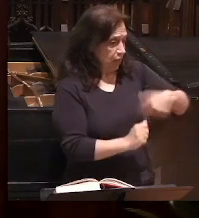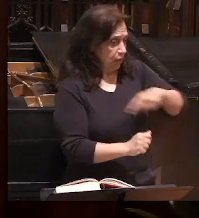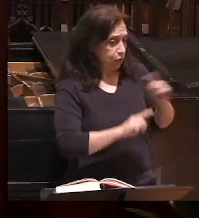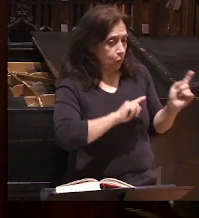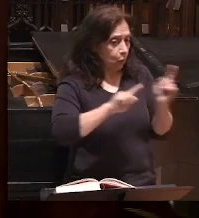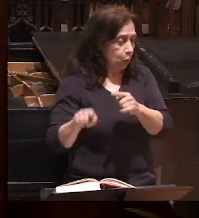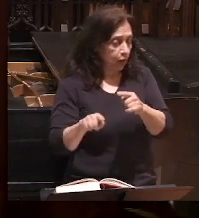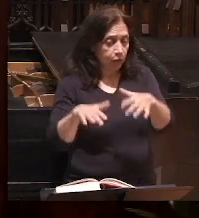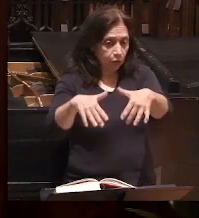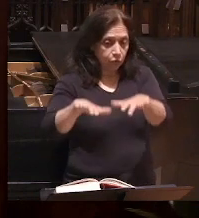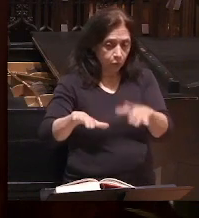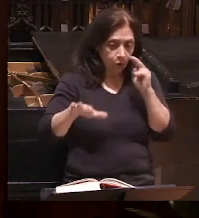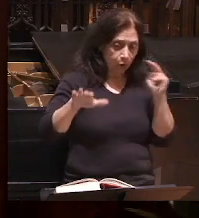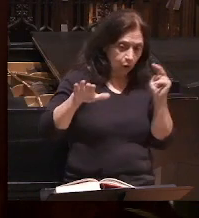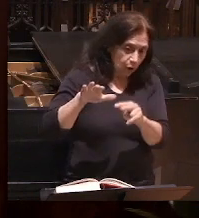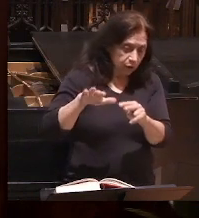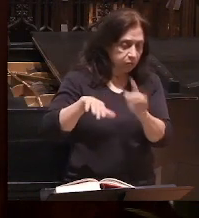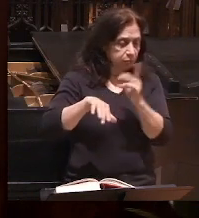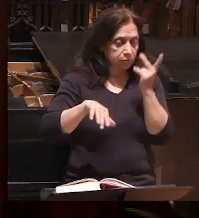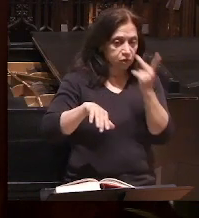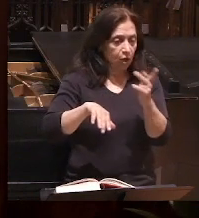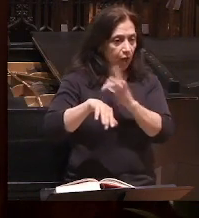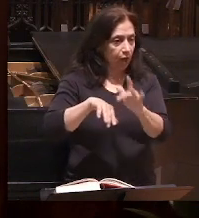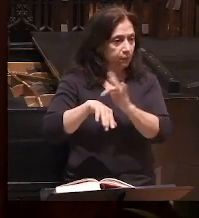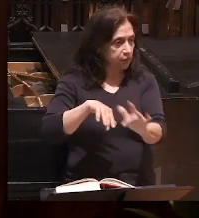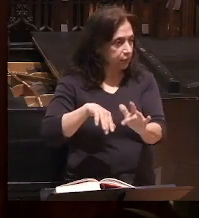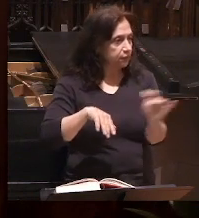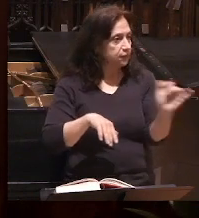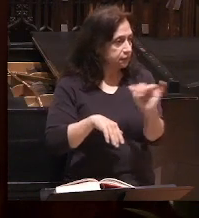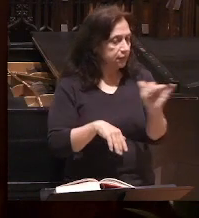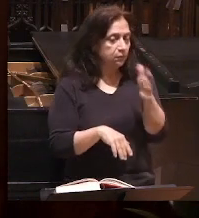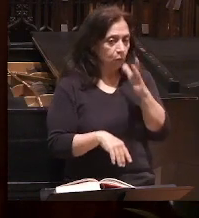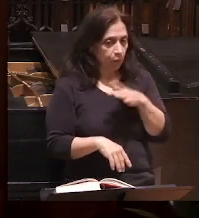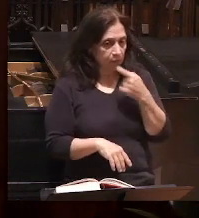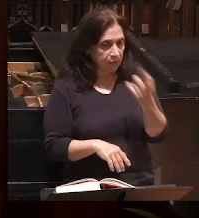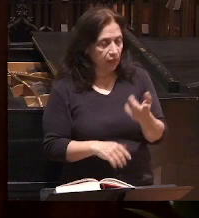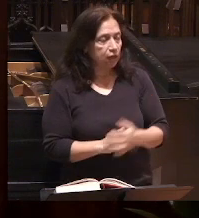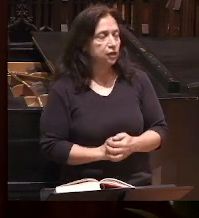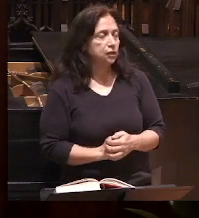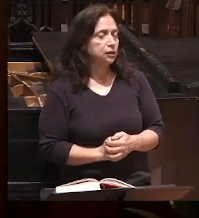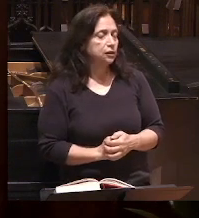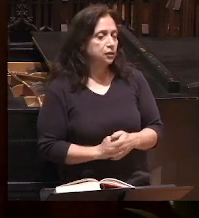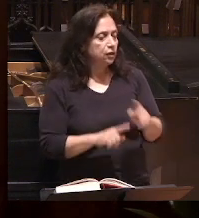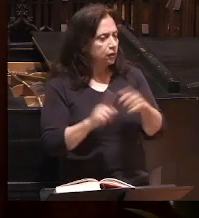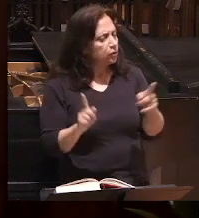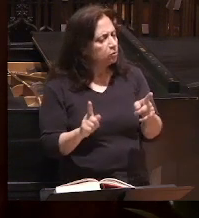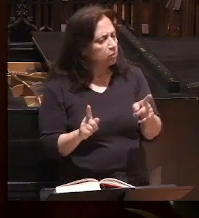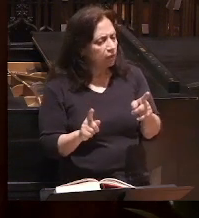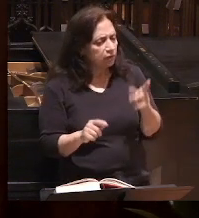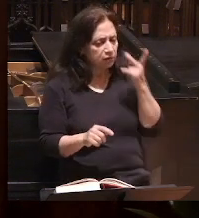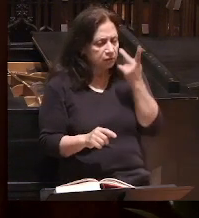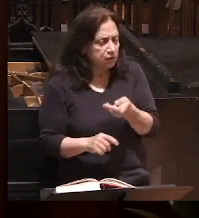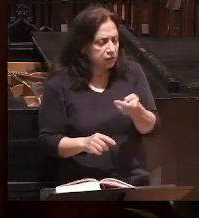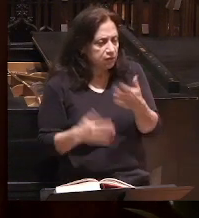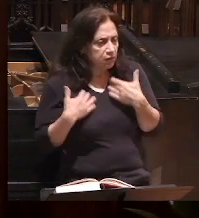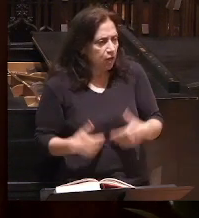the tomb and found it was just as the women had said, but they did not see him.